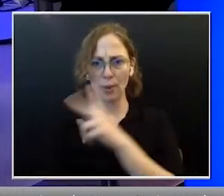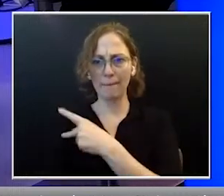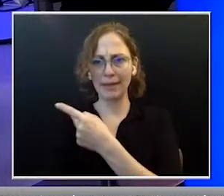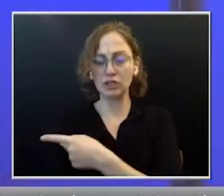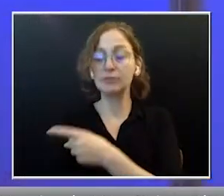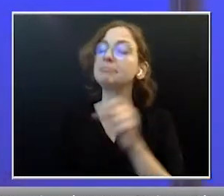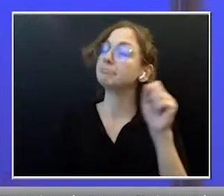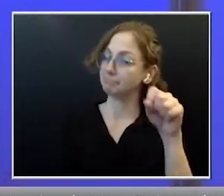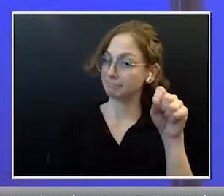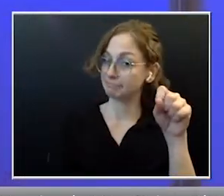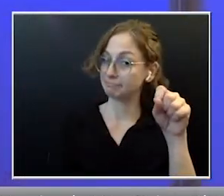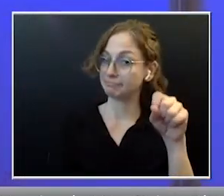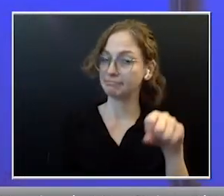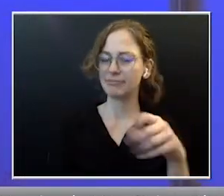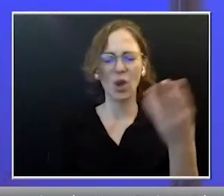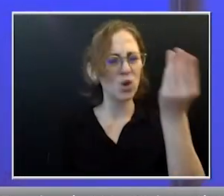them?